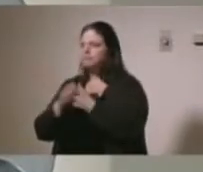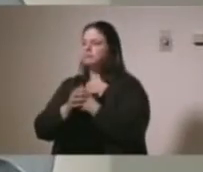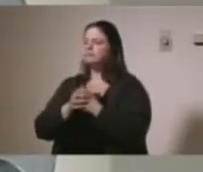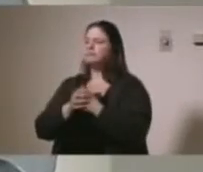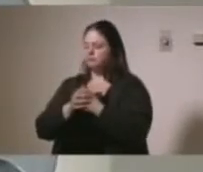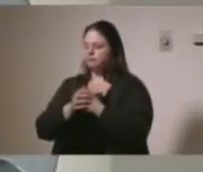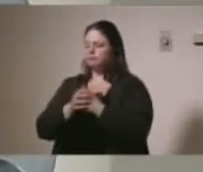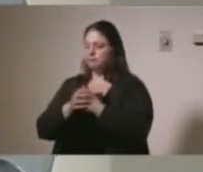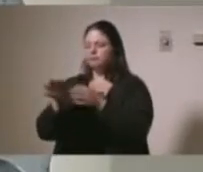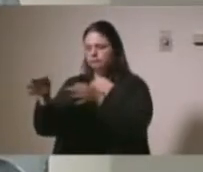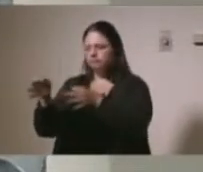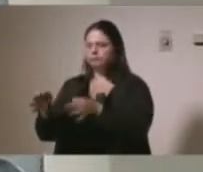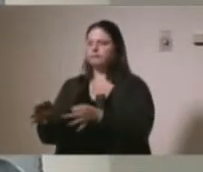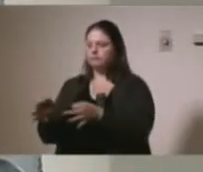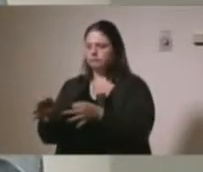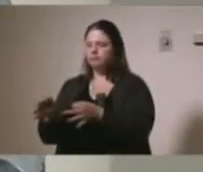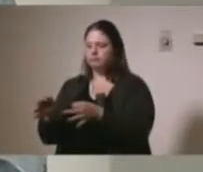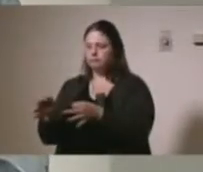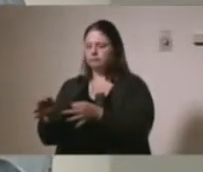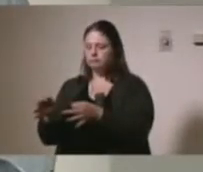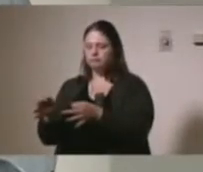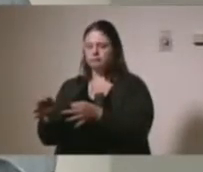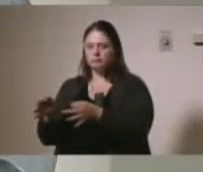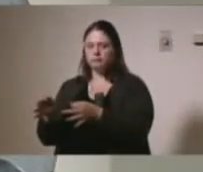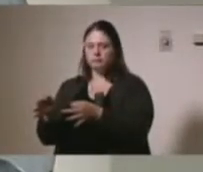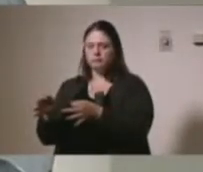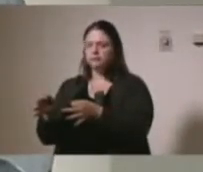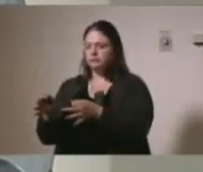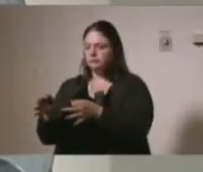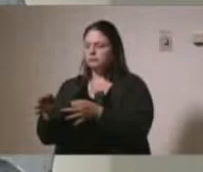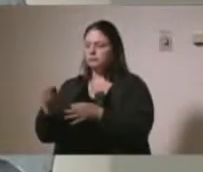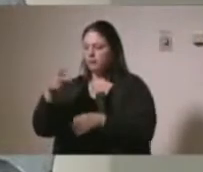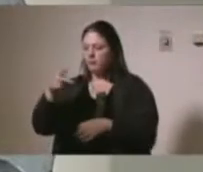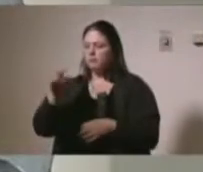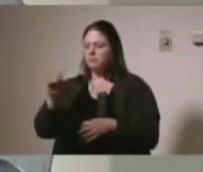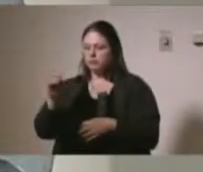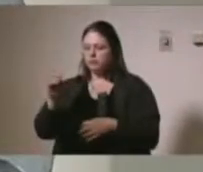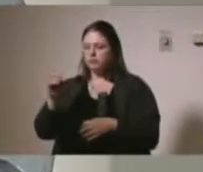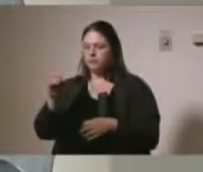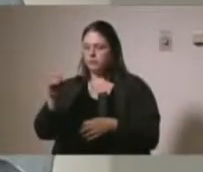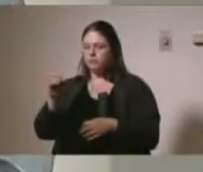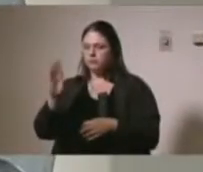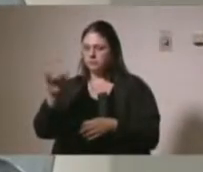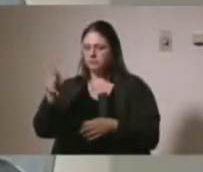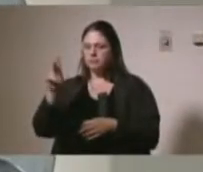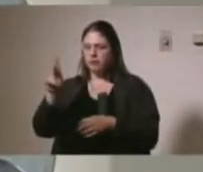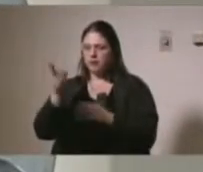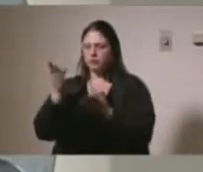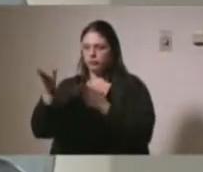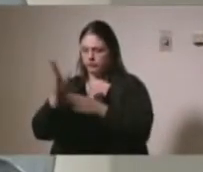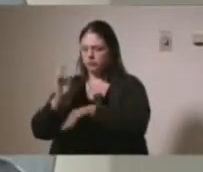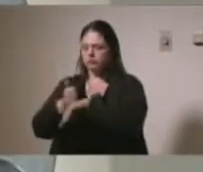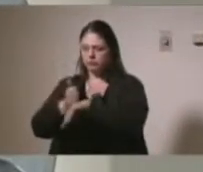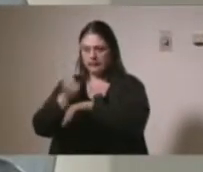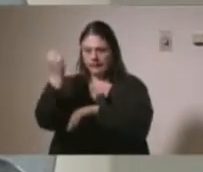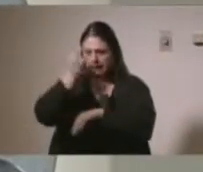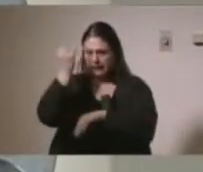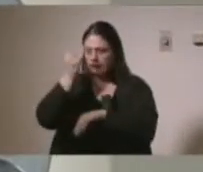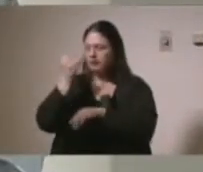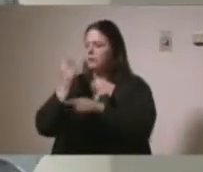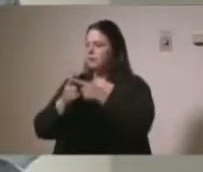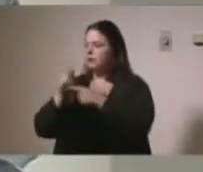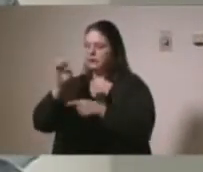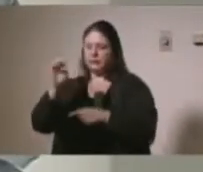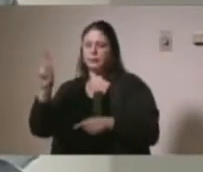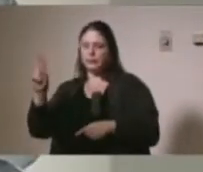postal services, postal services started in Italy and in the European Union. And